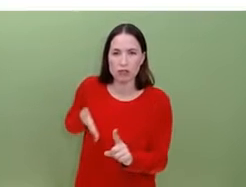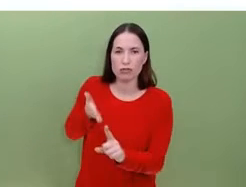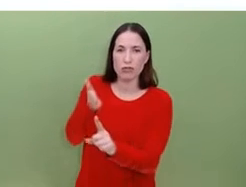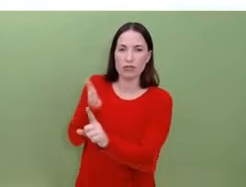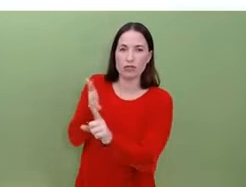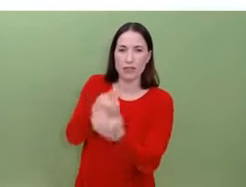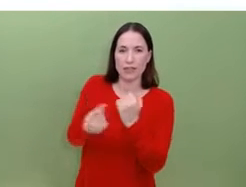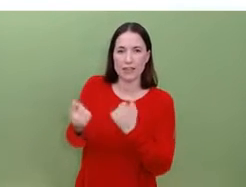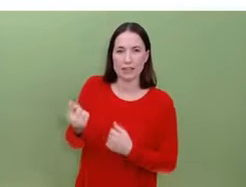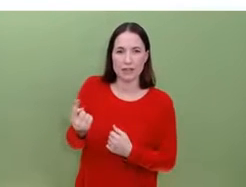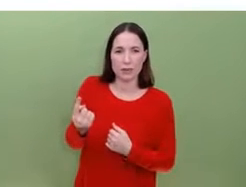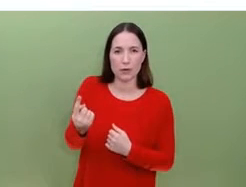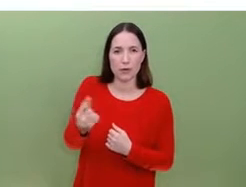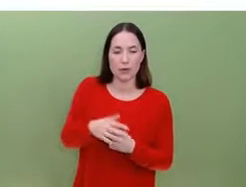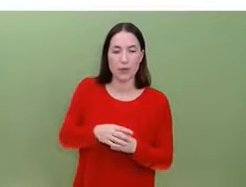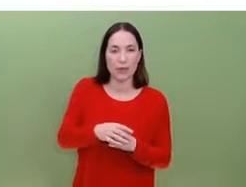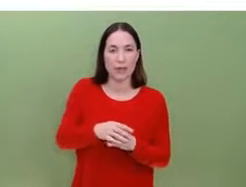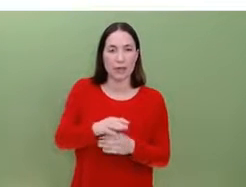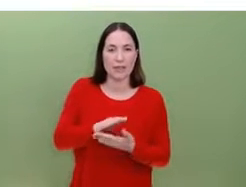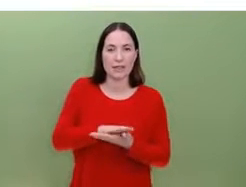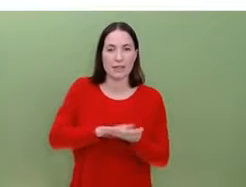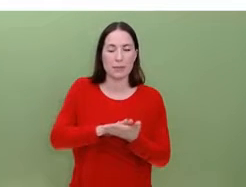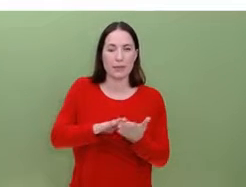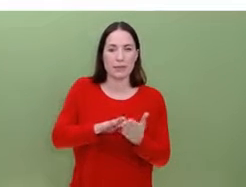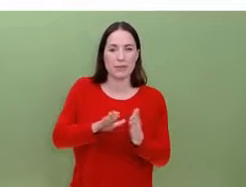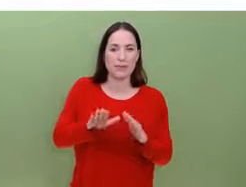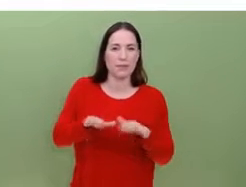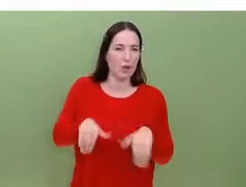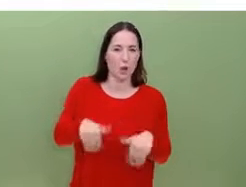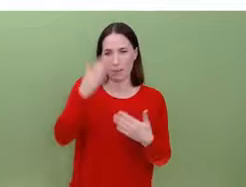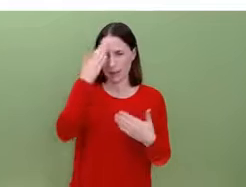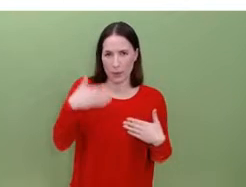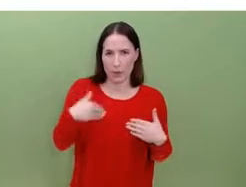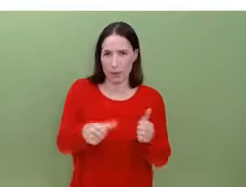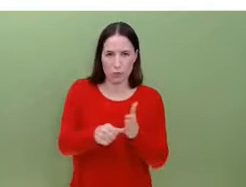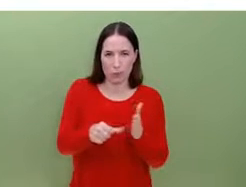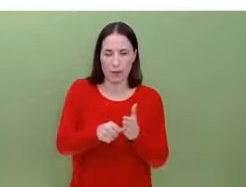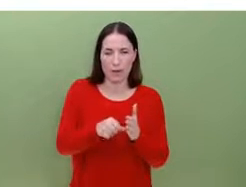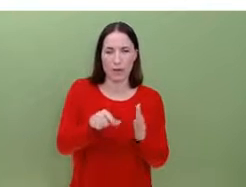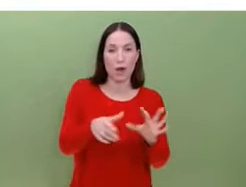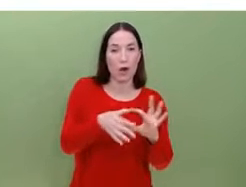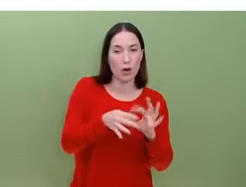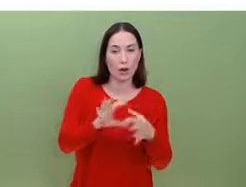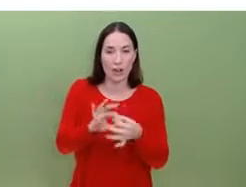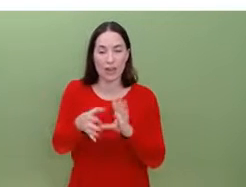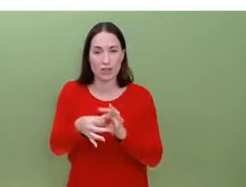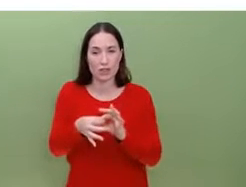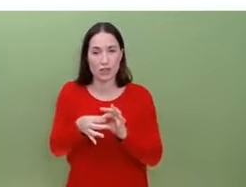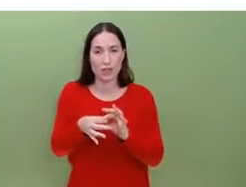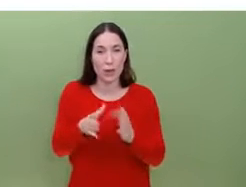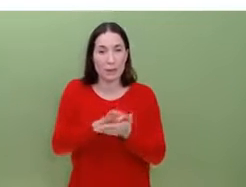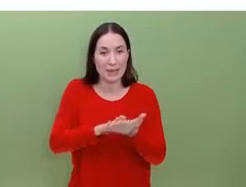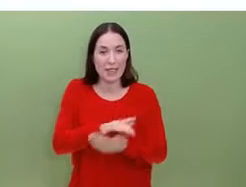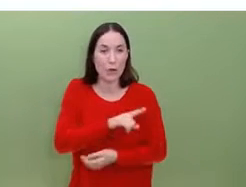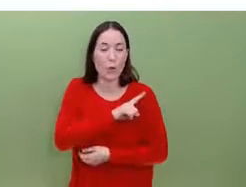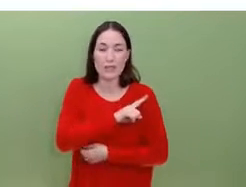avoid the mental health problems. It's a correlation does not imply causation, as I was told when I